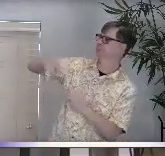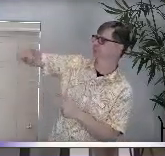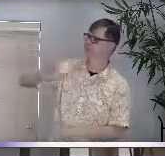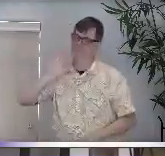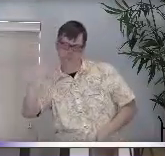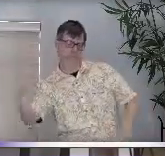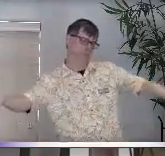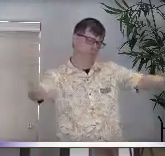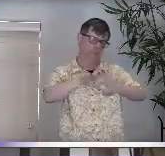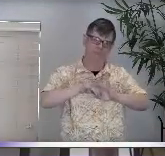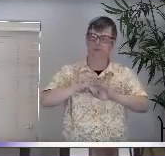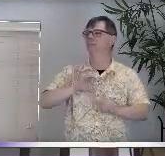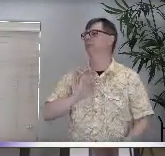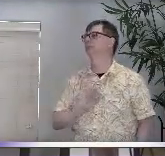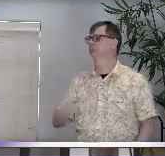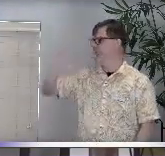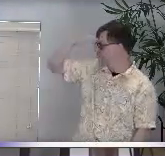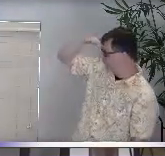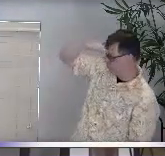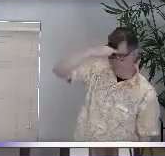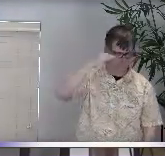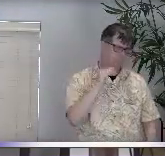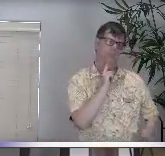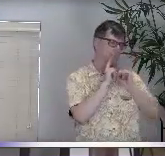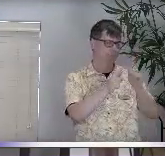I've met. And I'm looking at her going, are you talking about me?